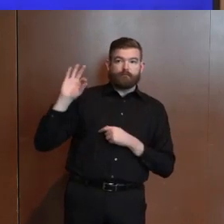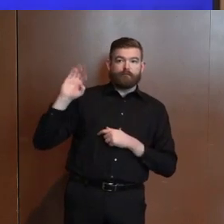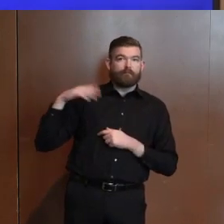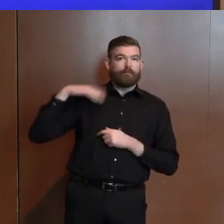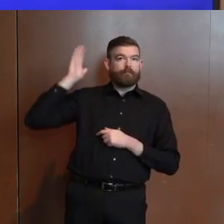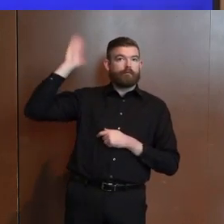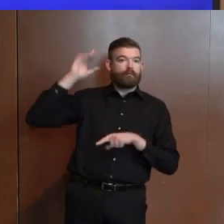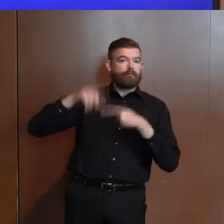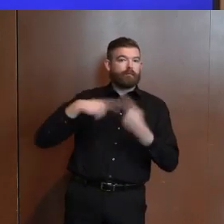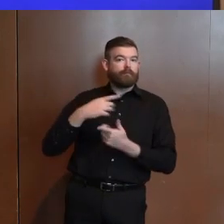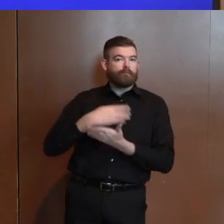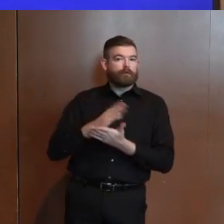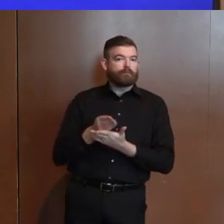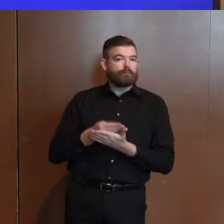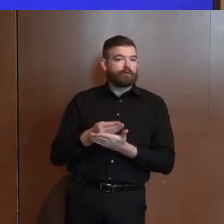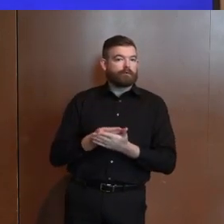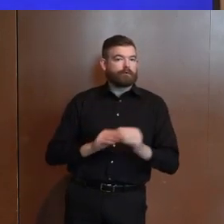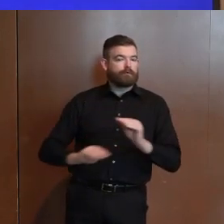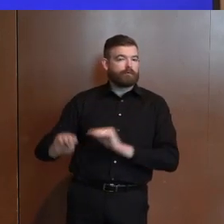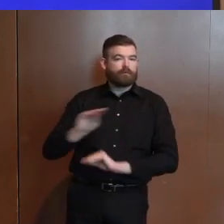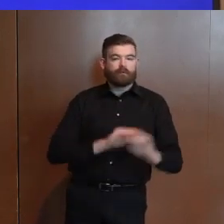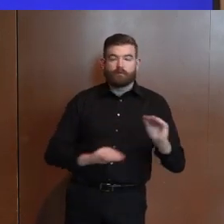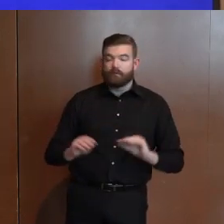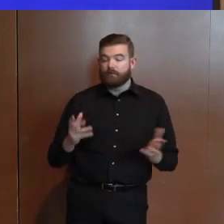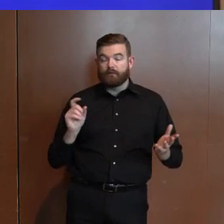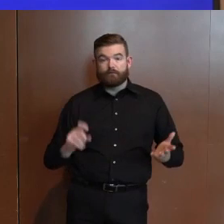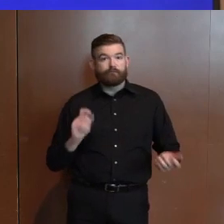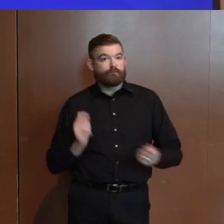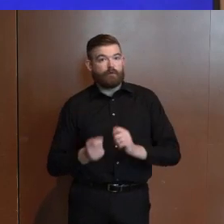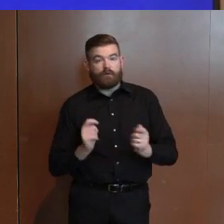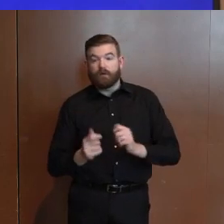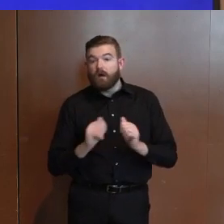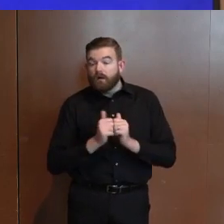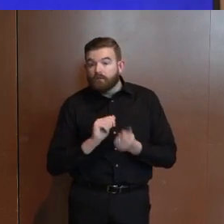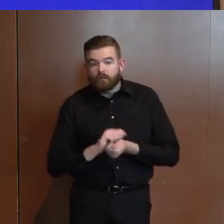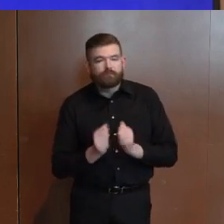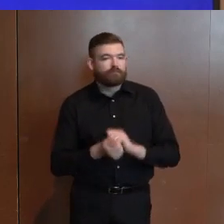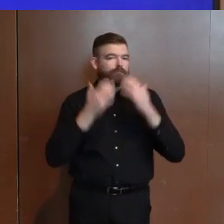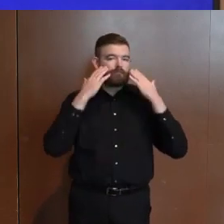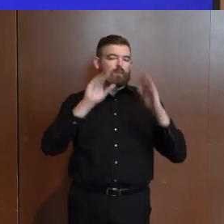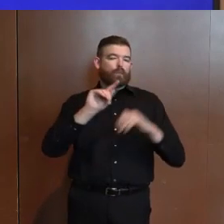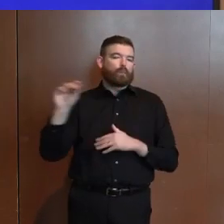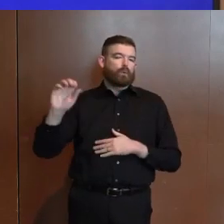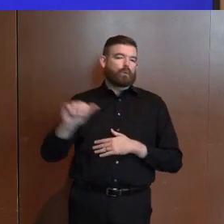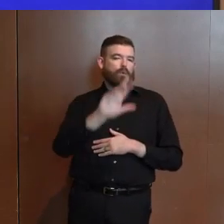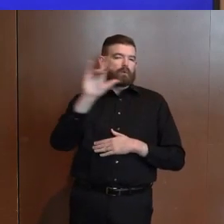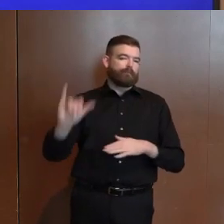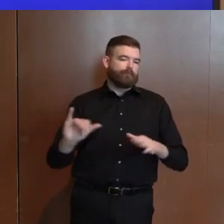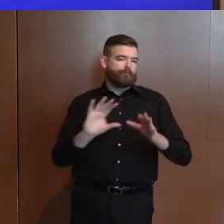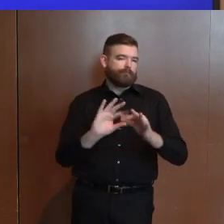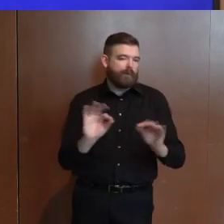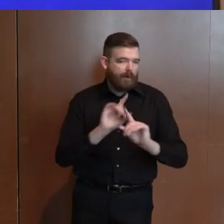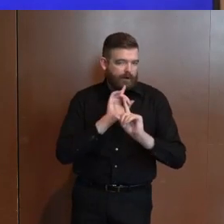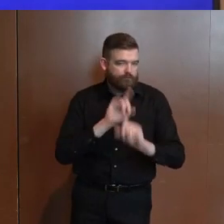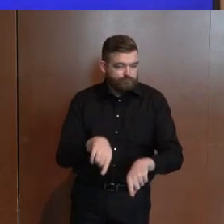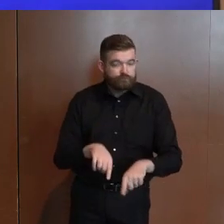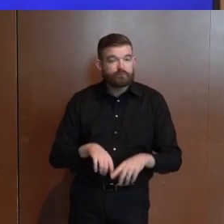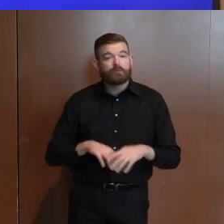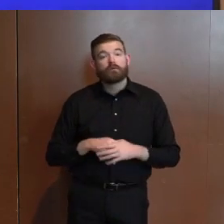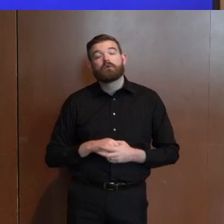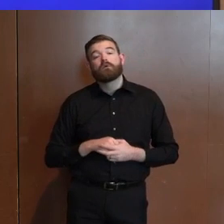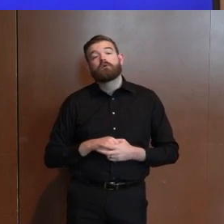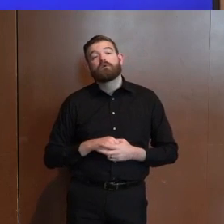account for that. There's no other way around it, but how exactly we account for it, too early to tell. Haven't even thought about the address question. It's a good one. So that's